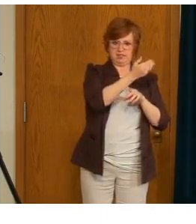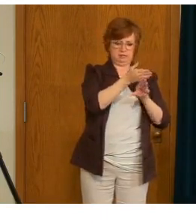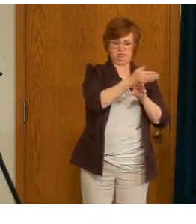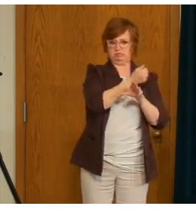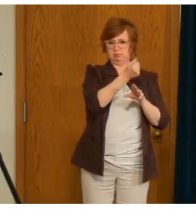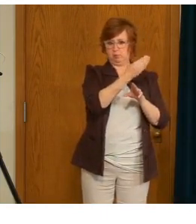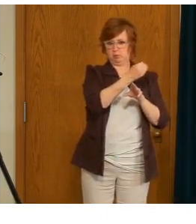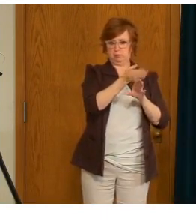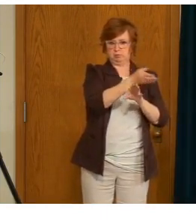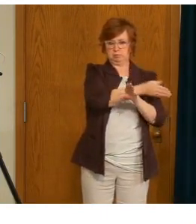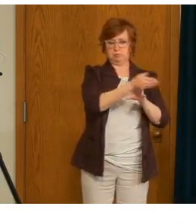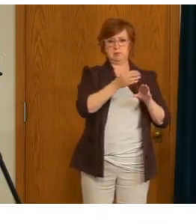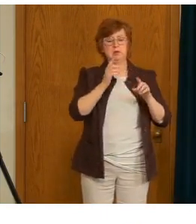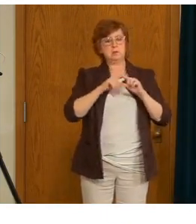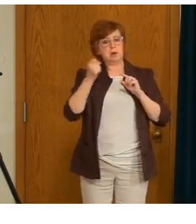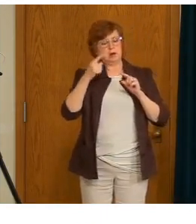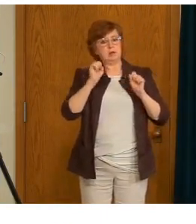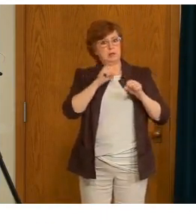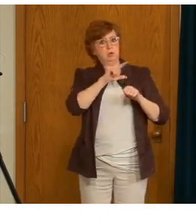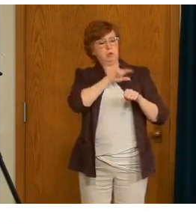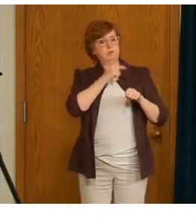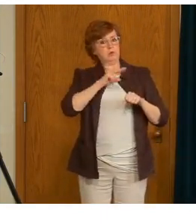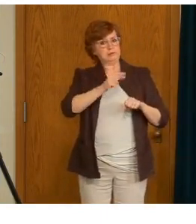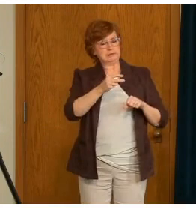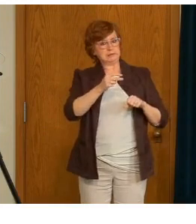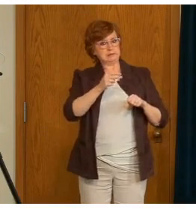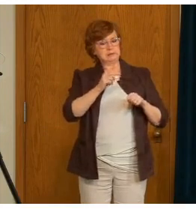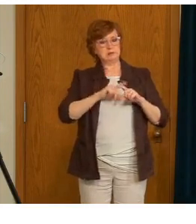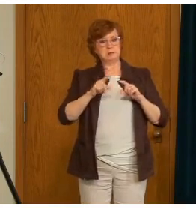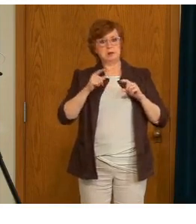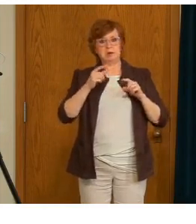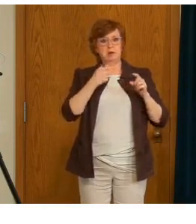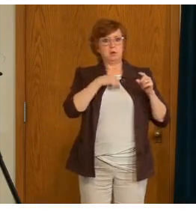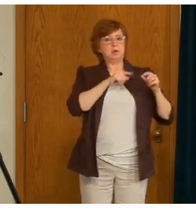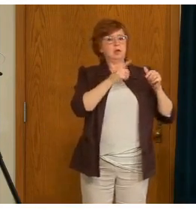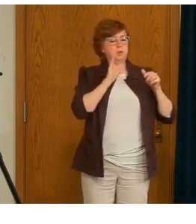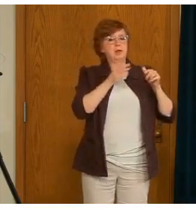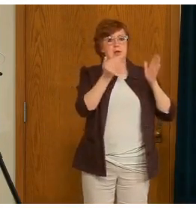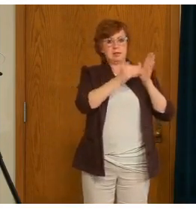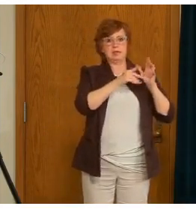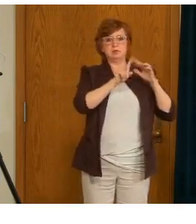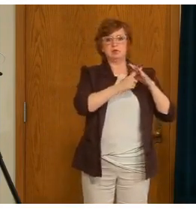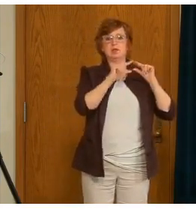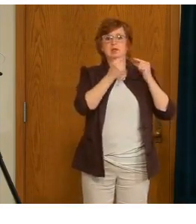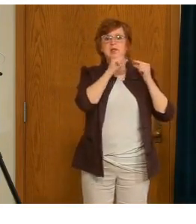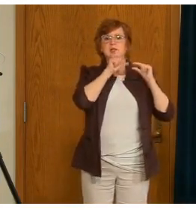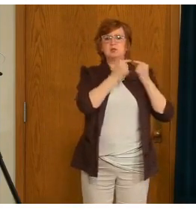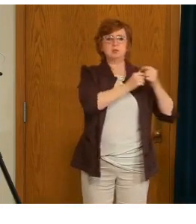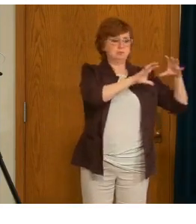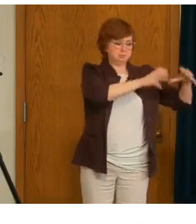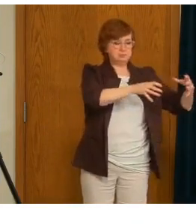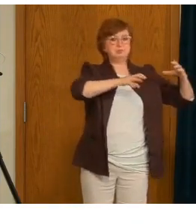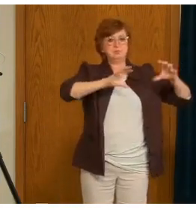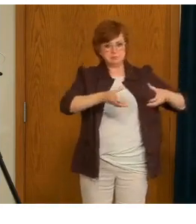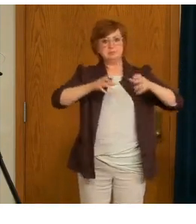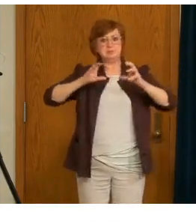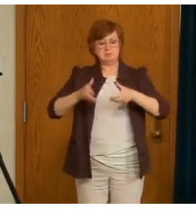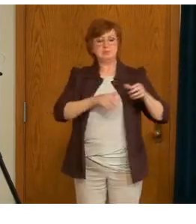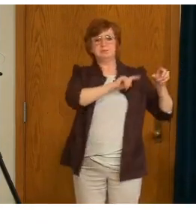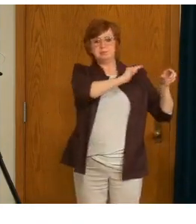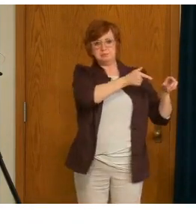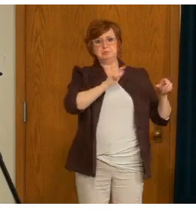sequencing as first doses were. And we will move quickly as possible down through the age groups, just like the first dose, based on our